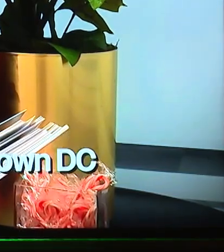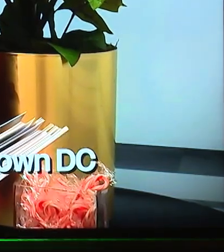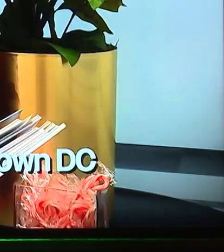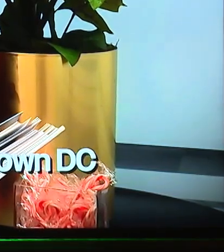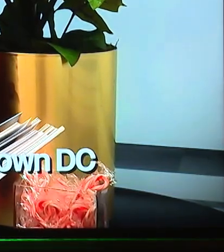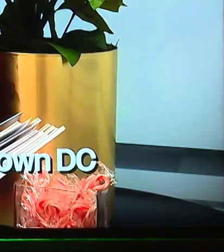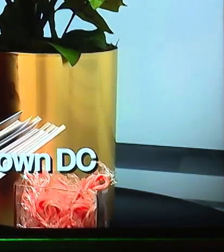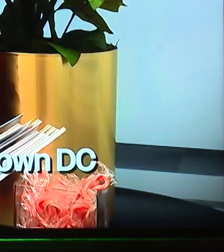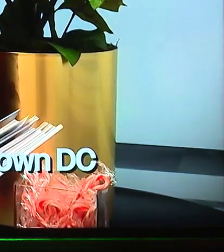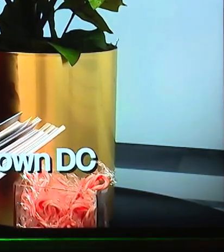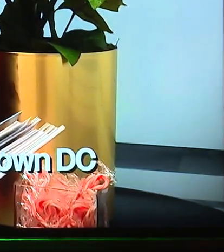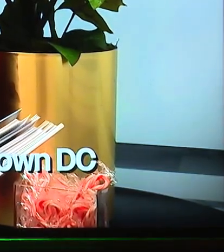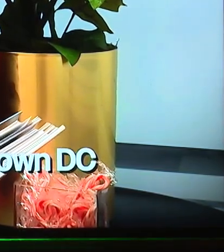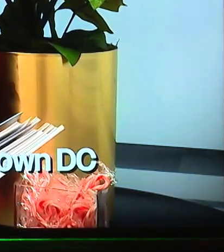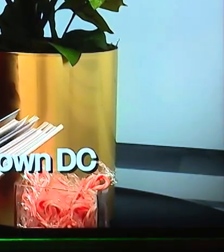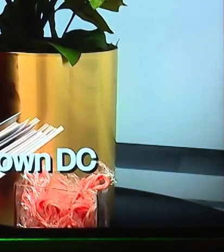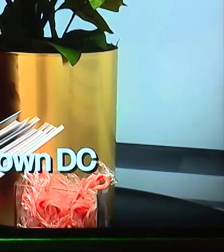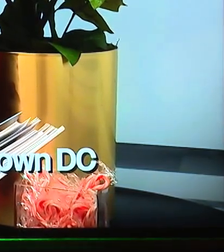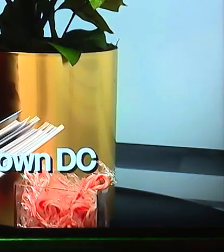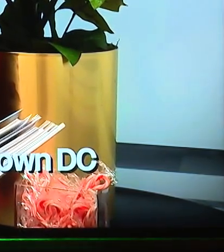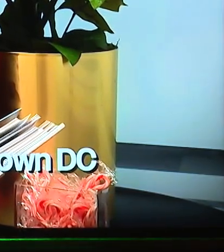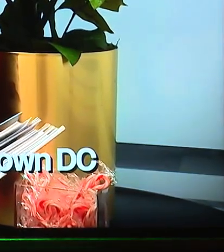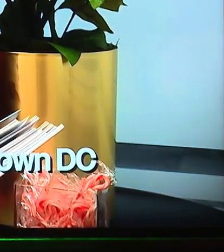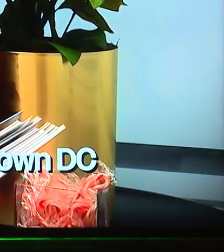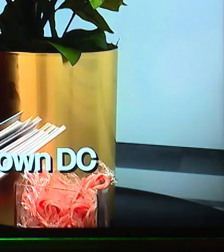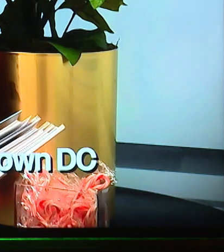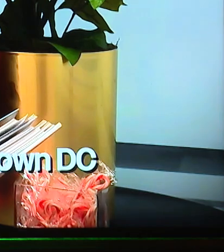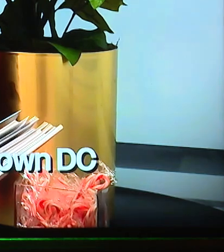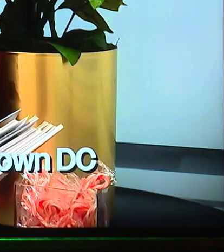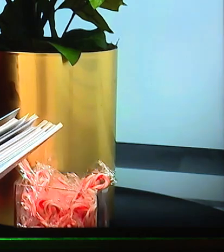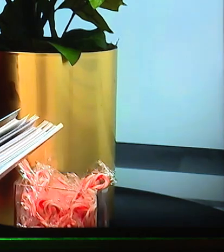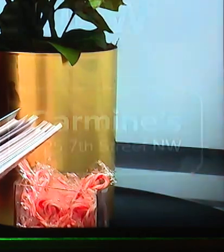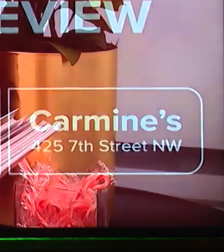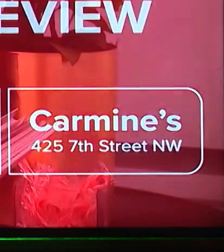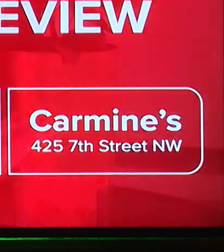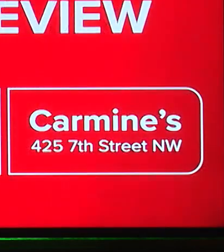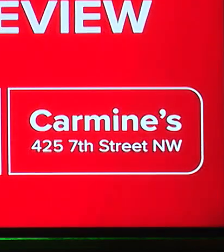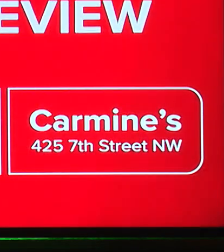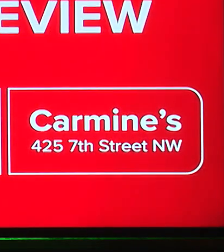on Monday, October 27th at Carmine's in downtown DC.